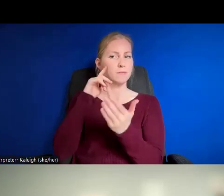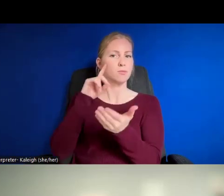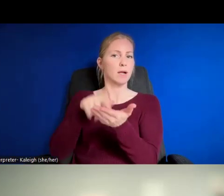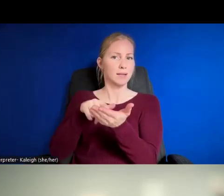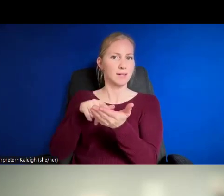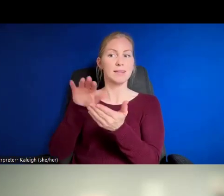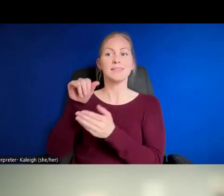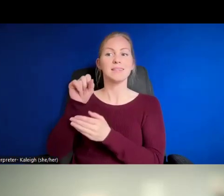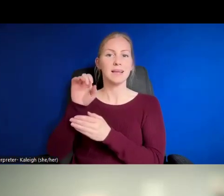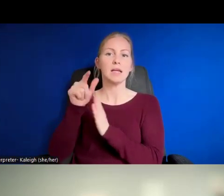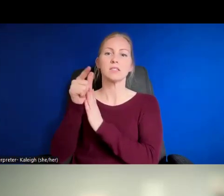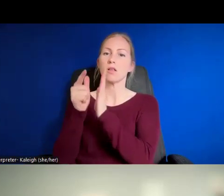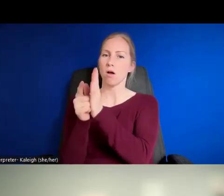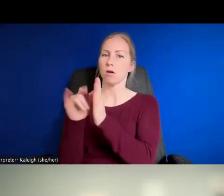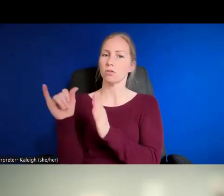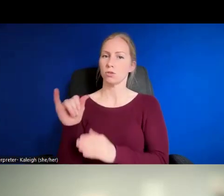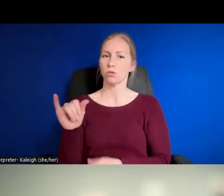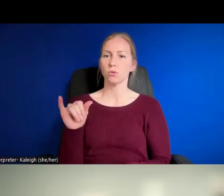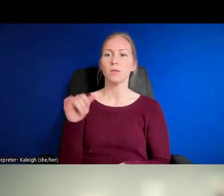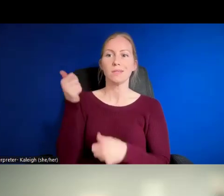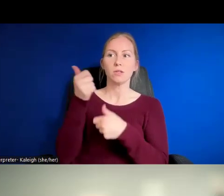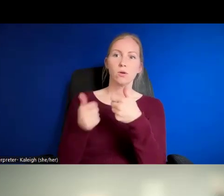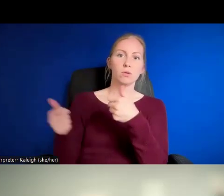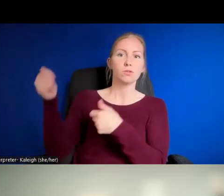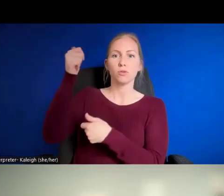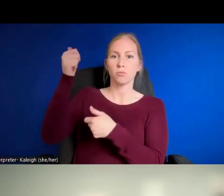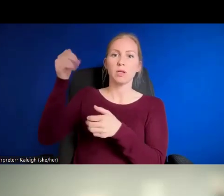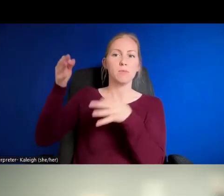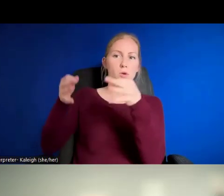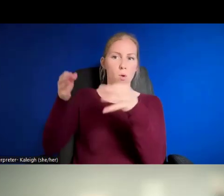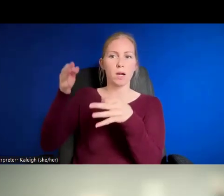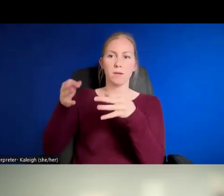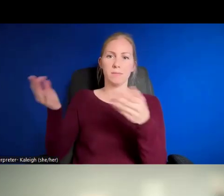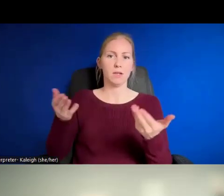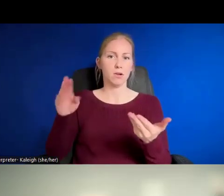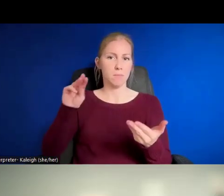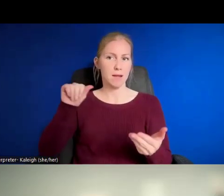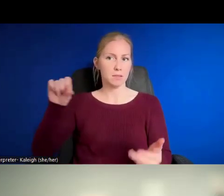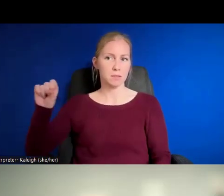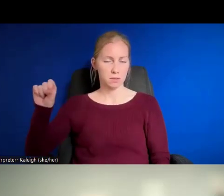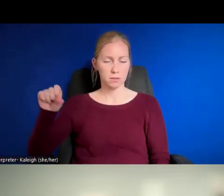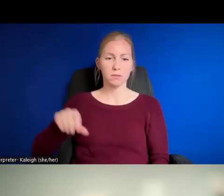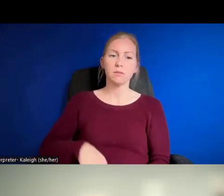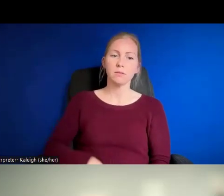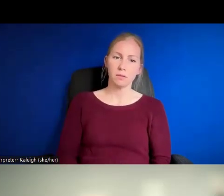case law from our Supreme Judicial Court of Massachusetts.